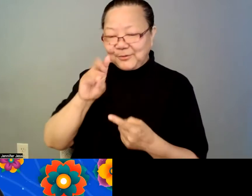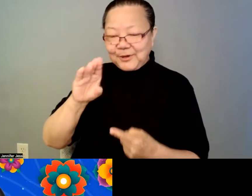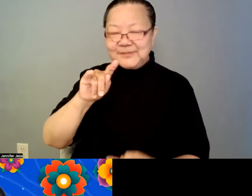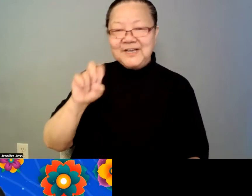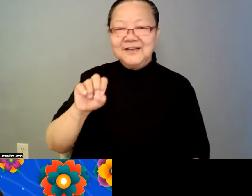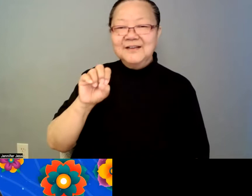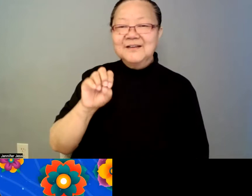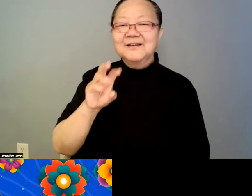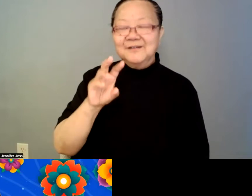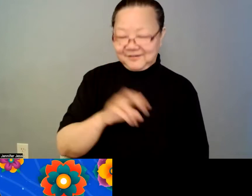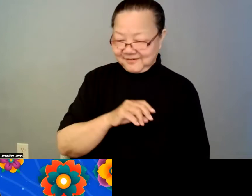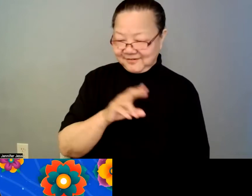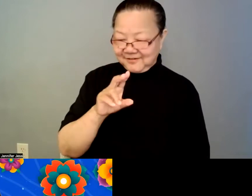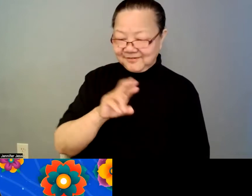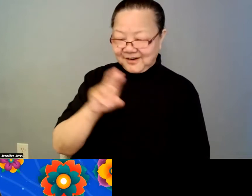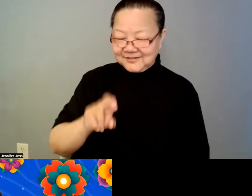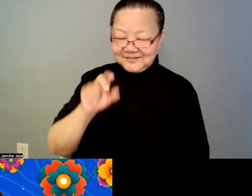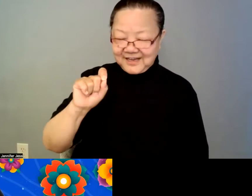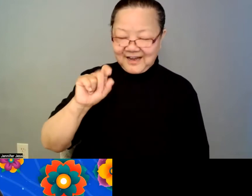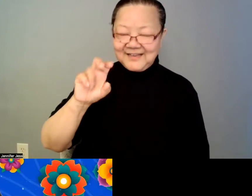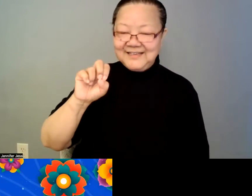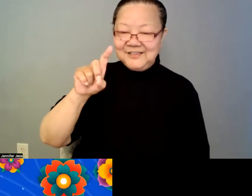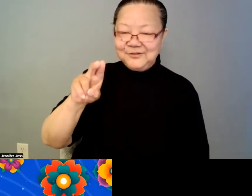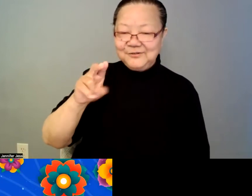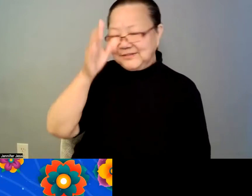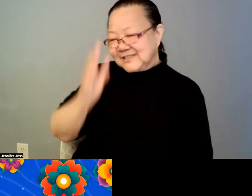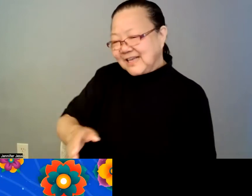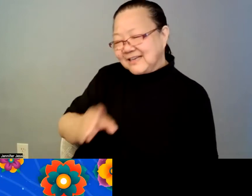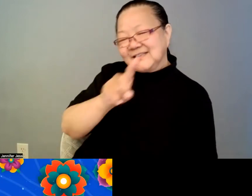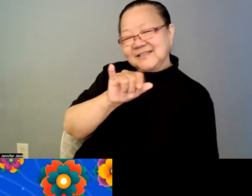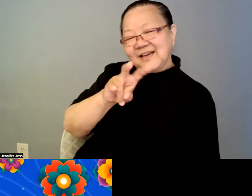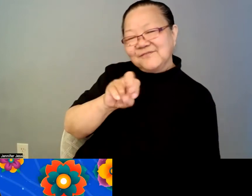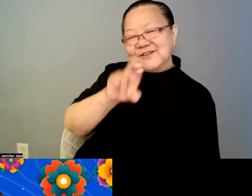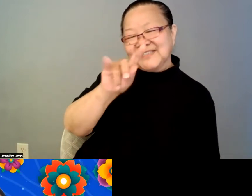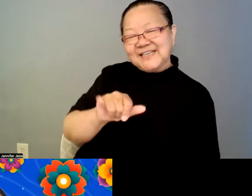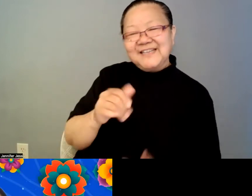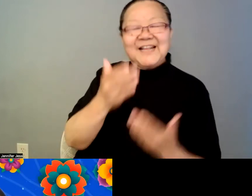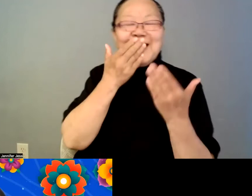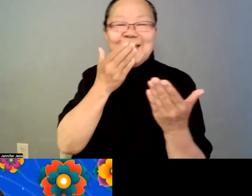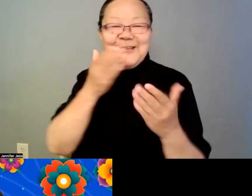rochester.edu/diversity to get some more information. Thank you, everybody.